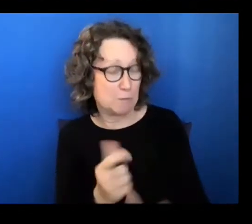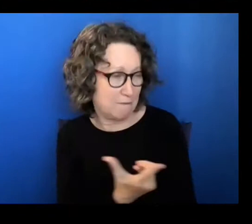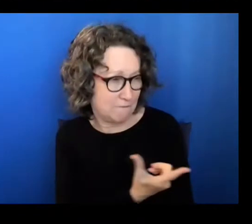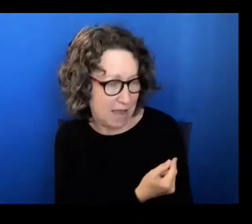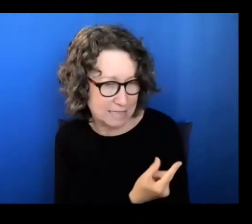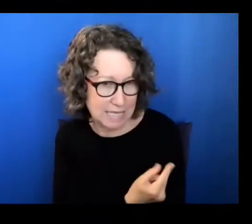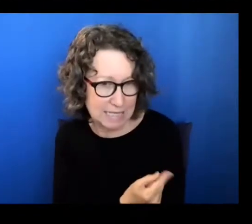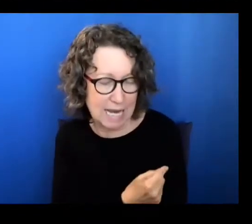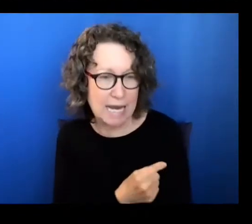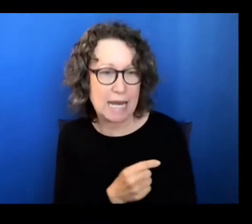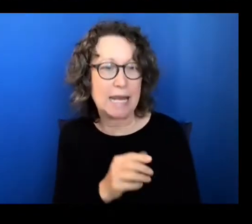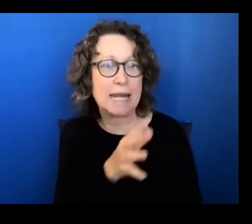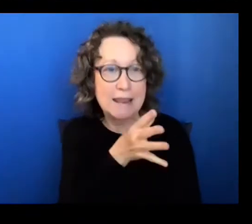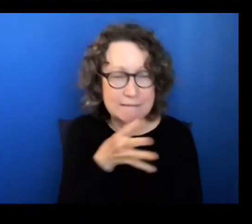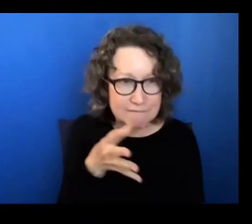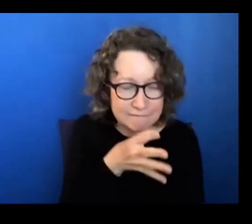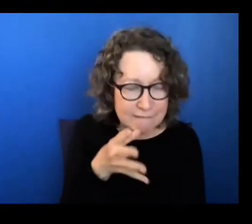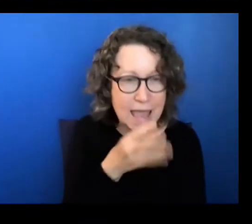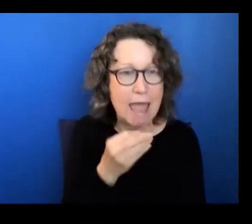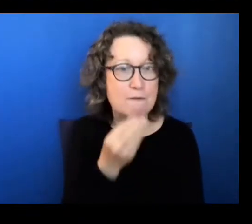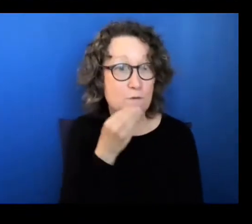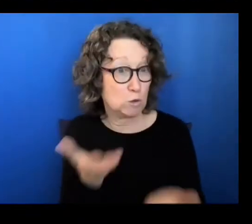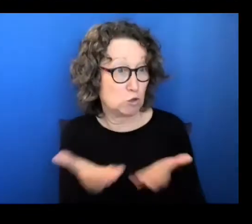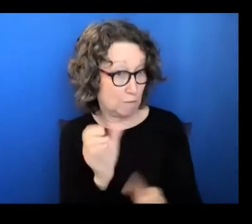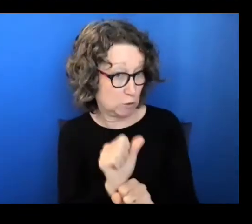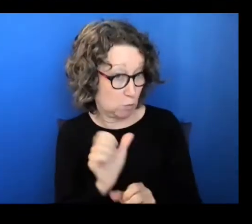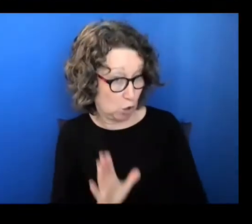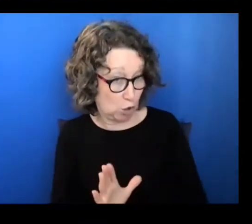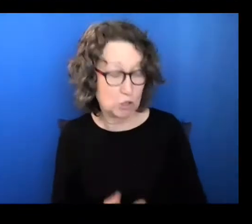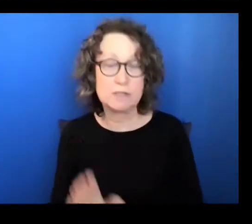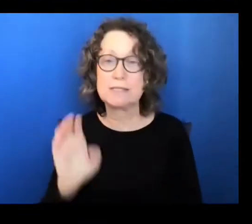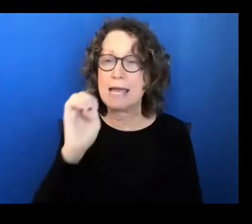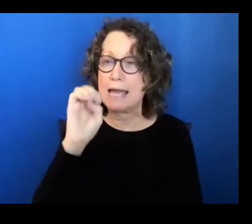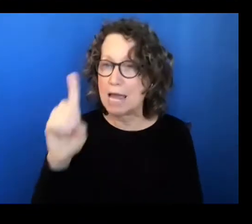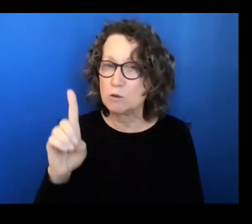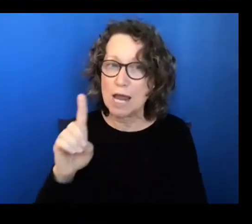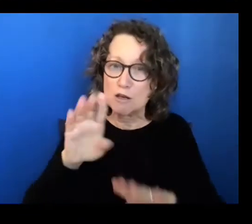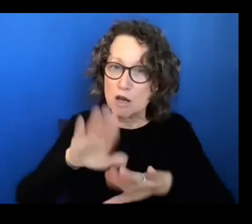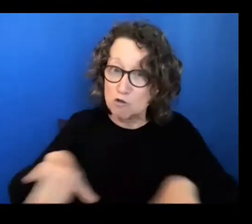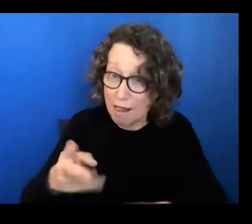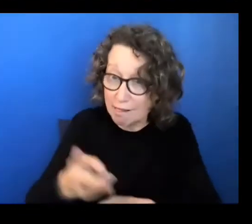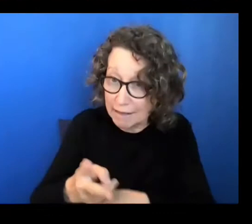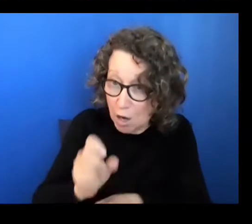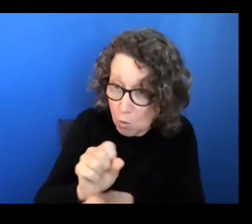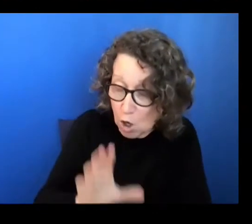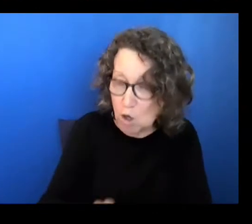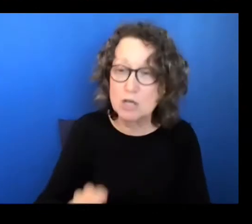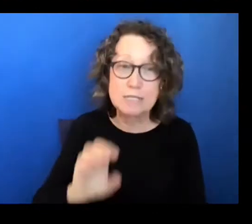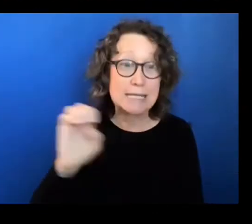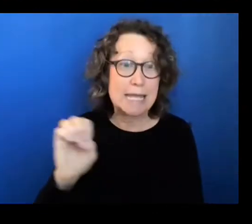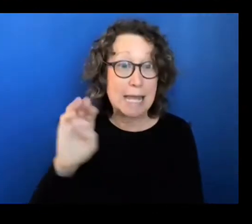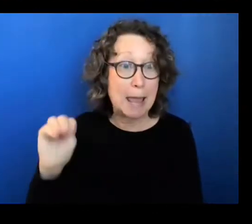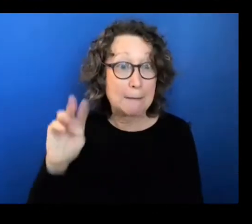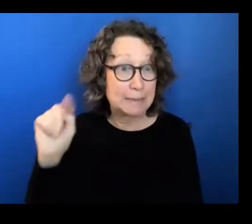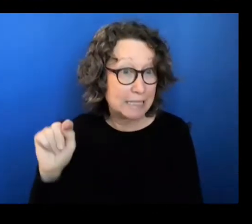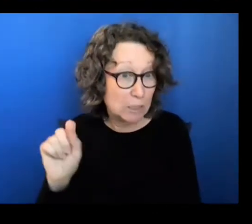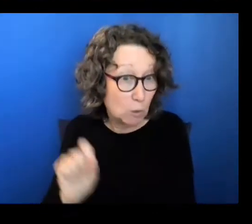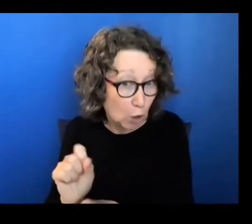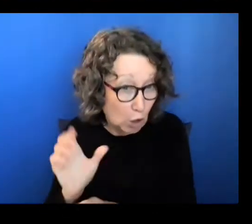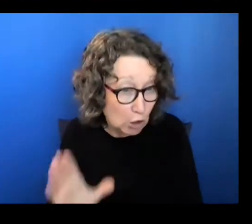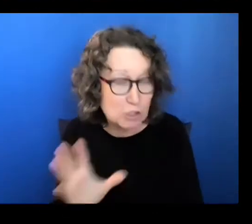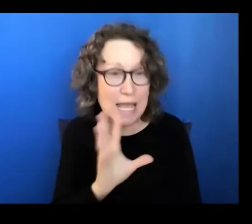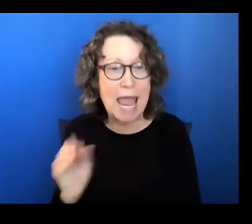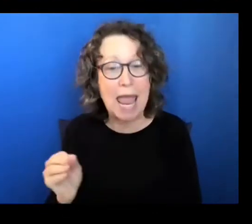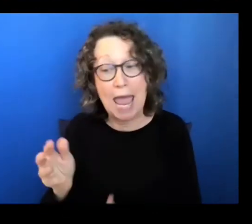vaccinate ag and food service workers, education and childcare workers, emergency services workers, and